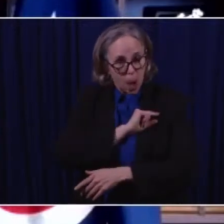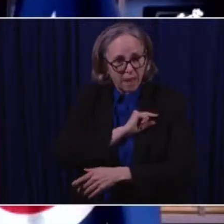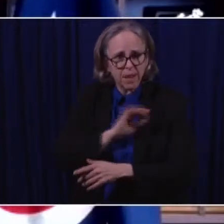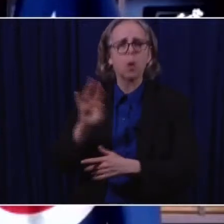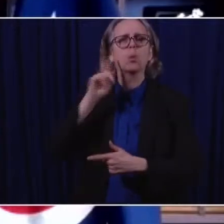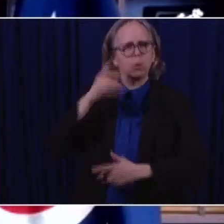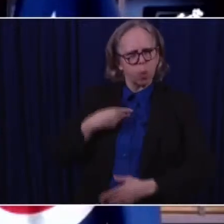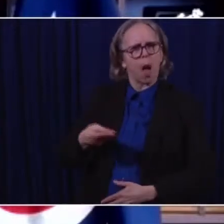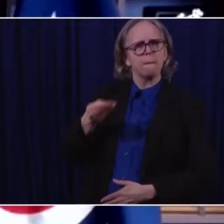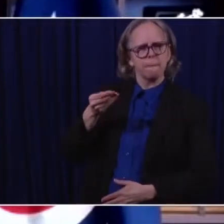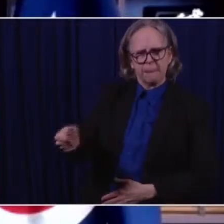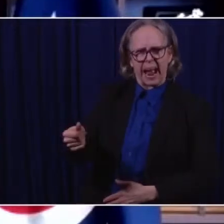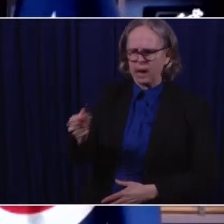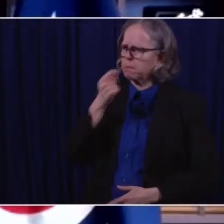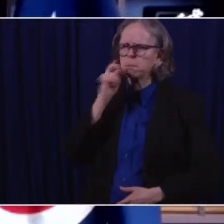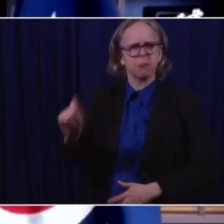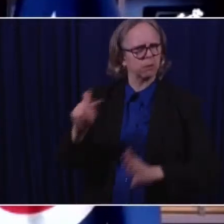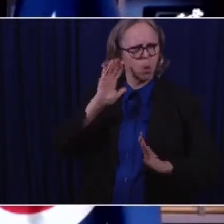to know.